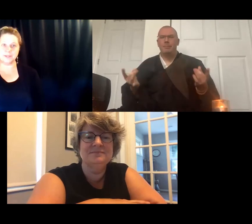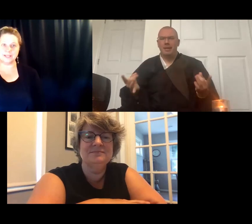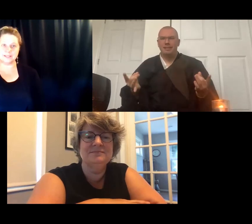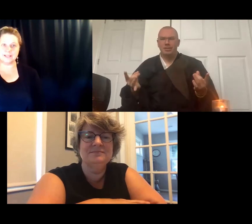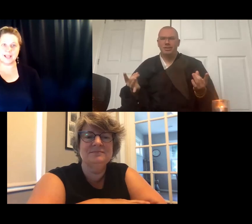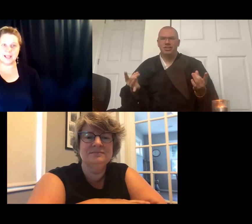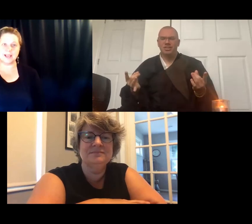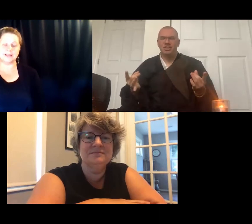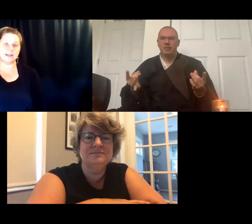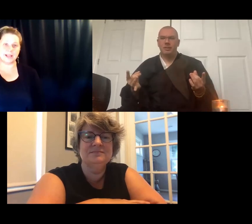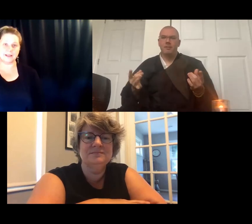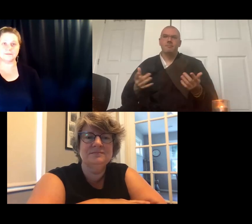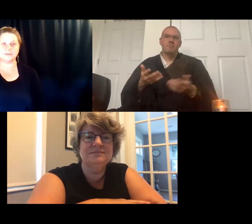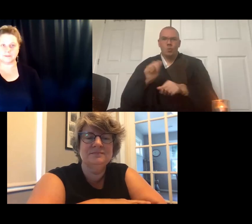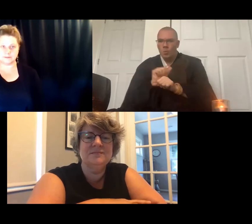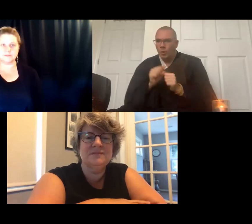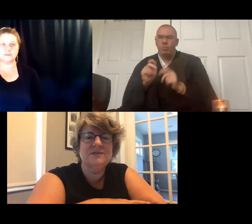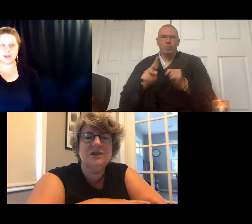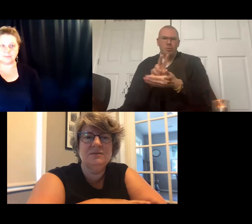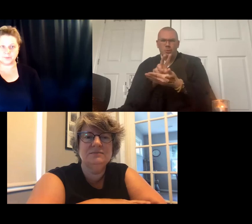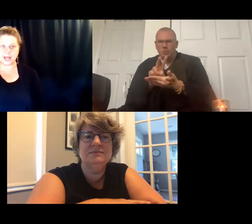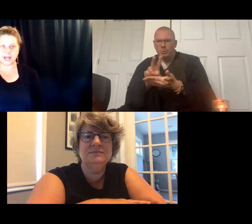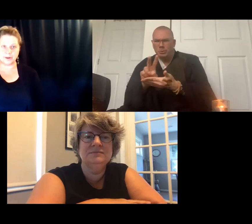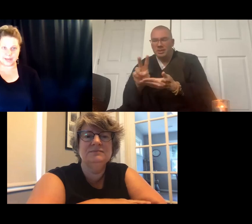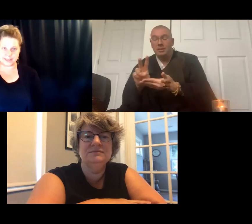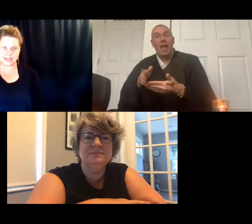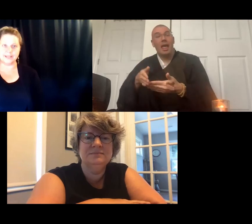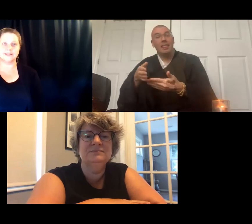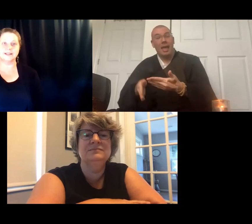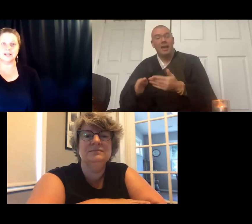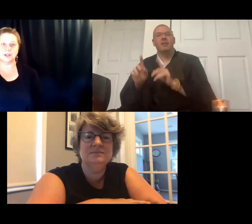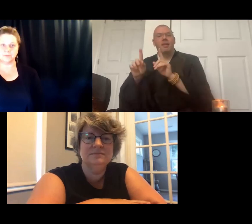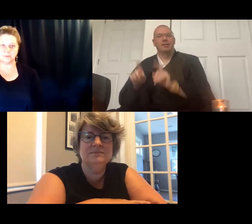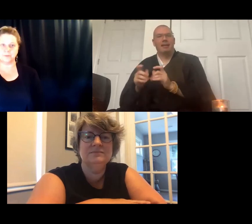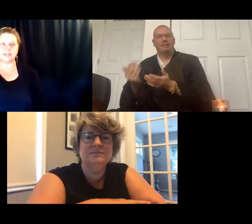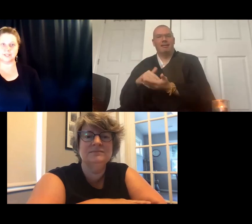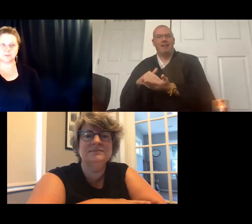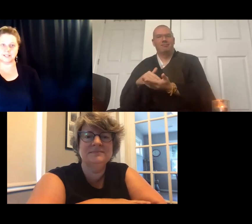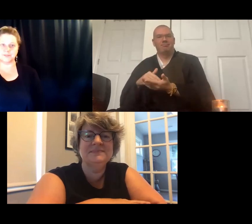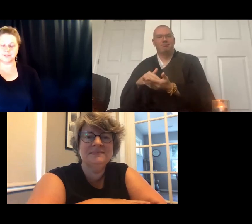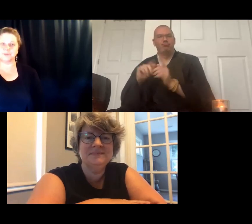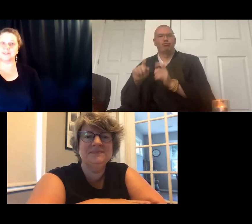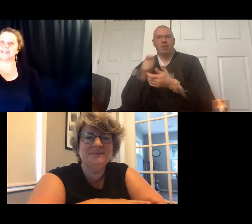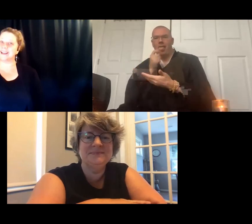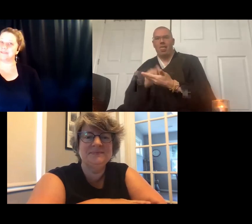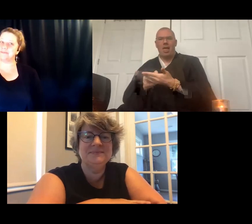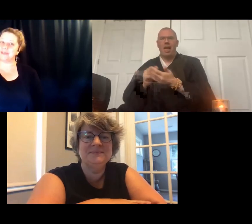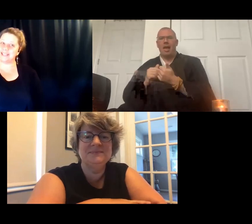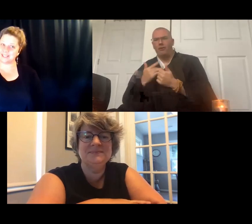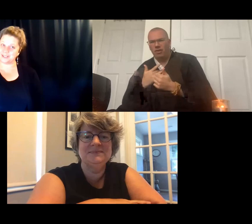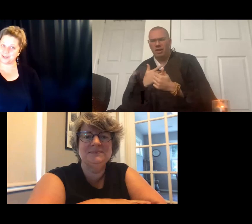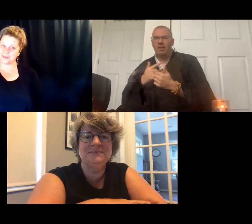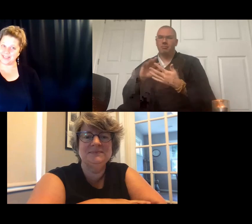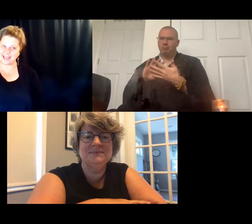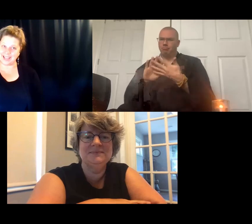2 weeks, and I taught people how to meditate. We did this process for 2 weeks. Then I